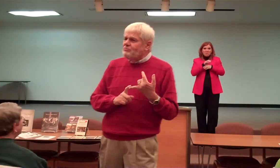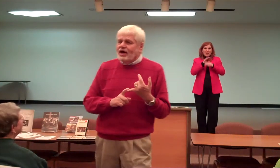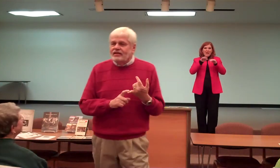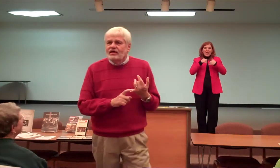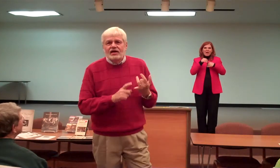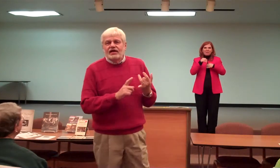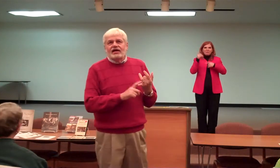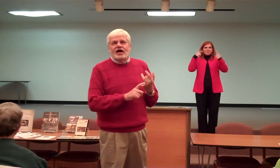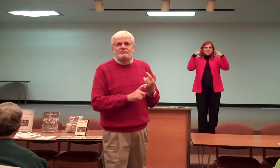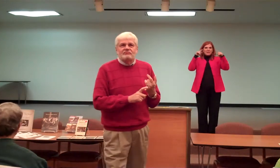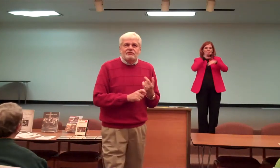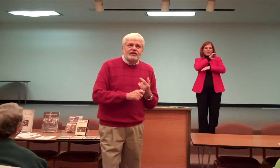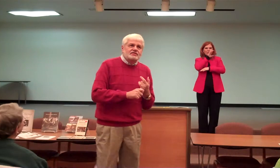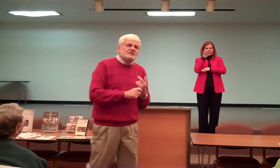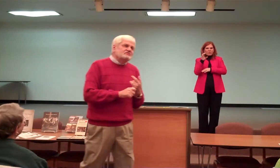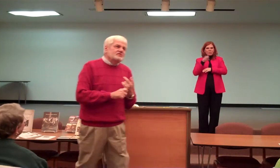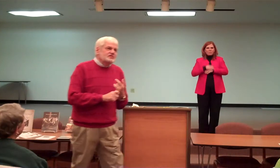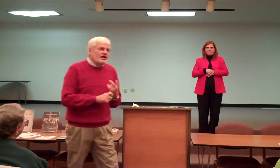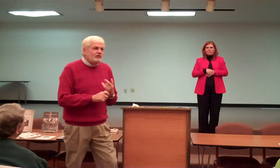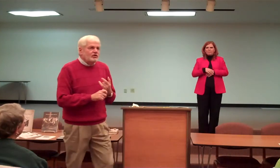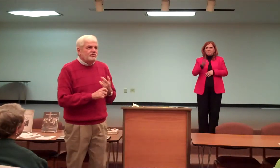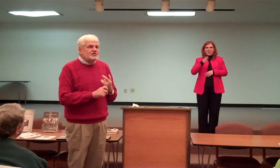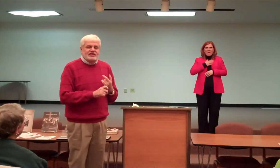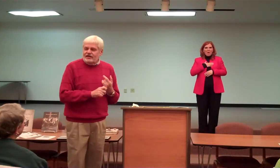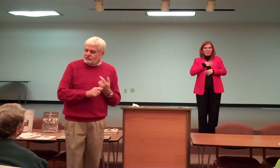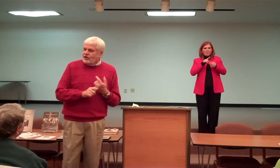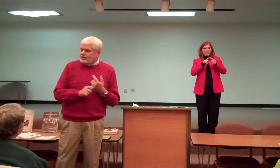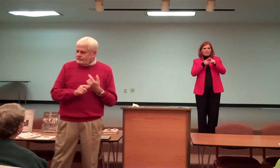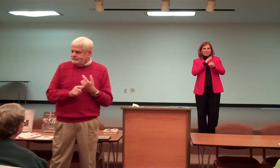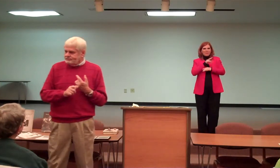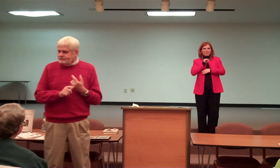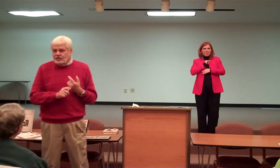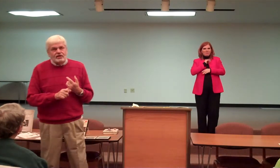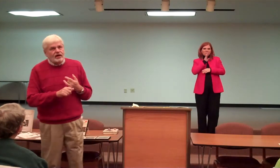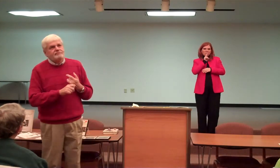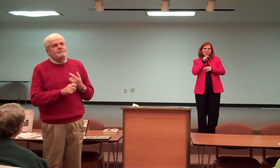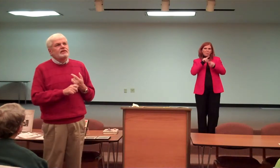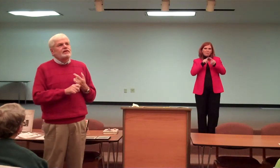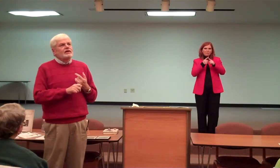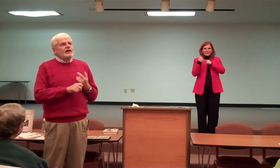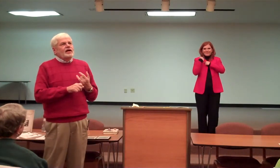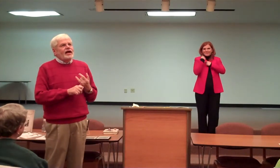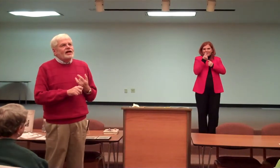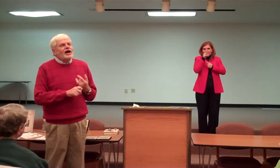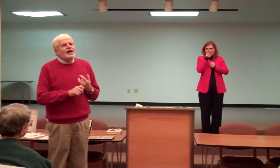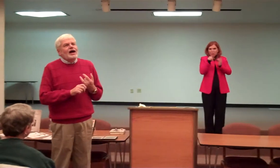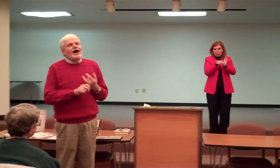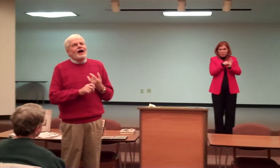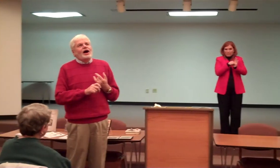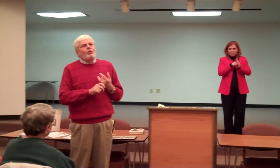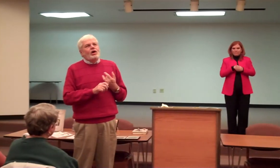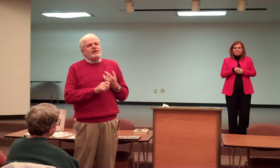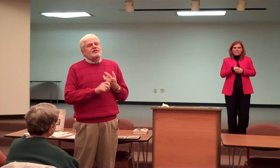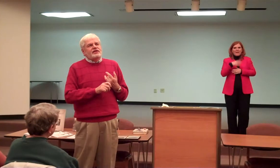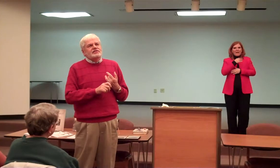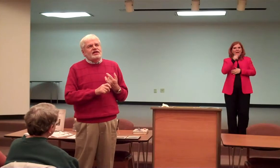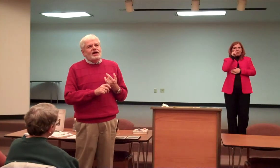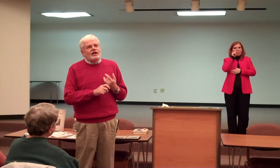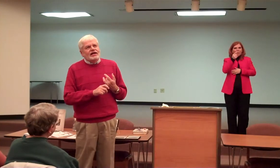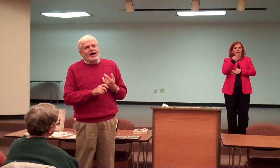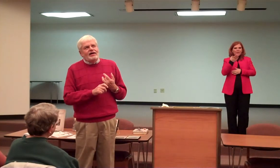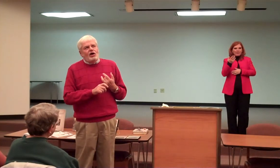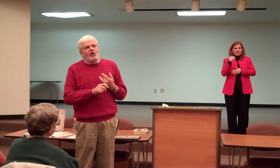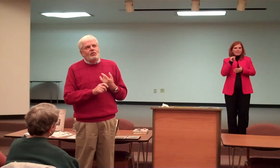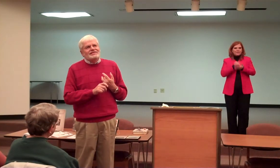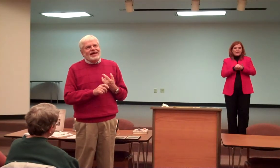A friend of mine, he and I have been friends since we were in the second grade. Okay? And one of the things